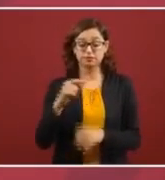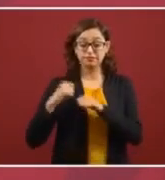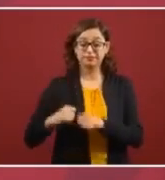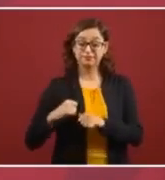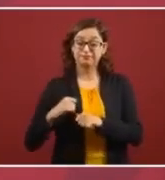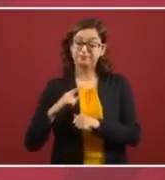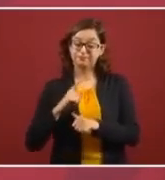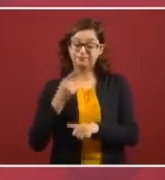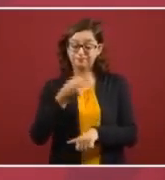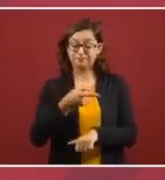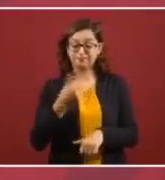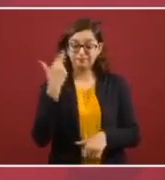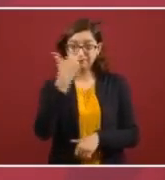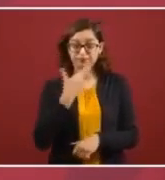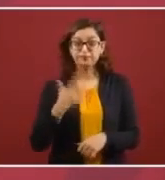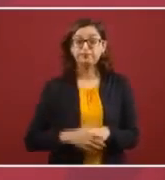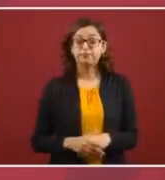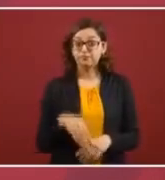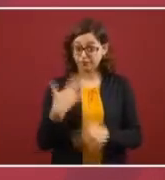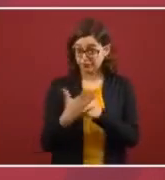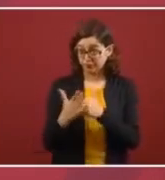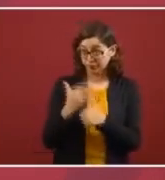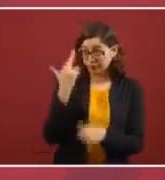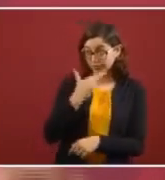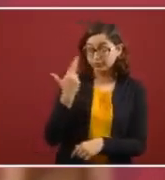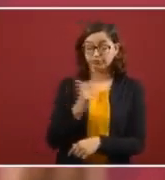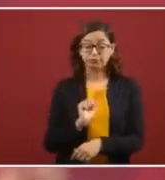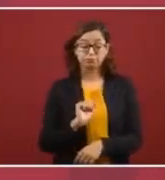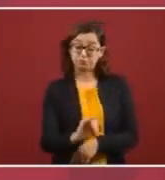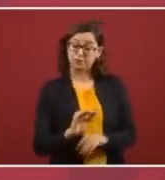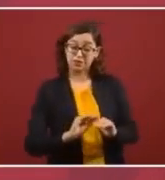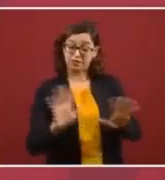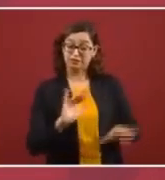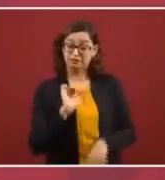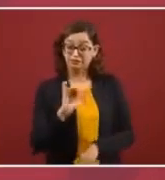then we would turn them into the competent authorities.